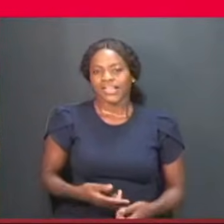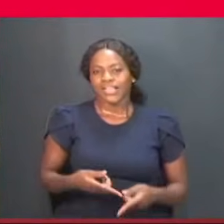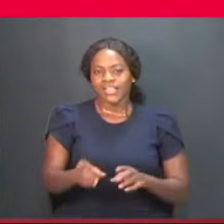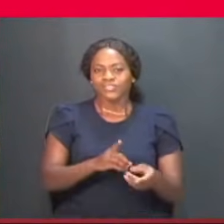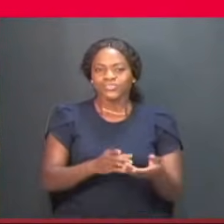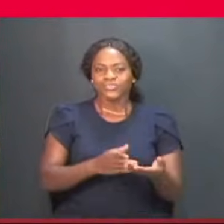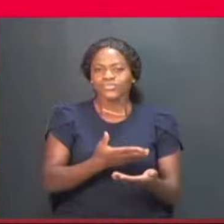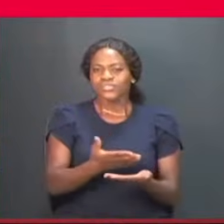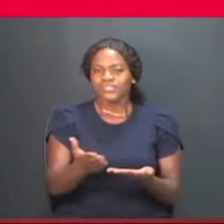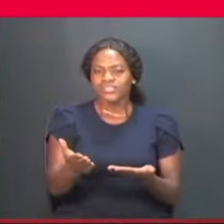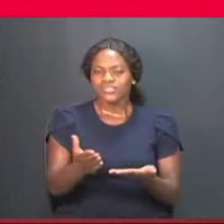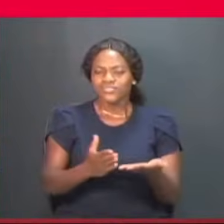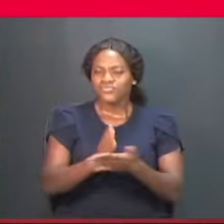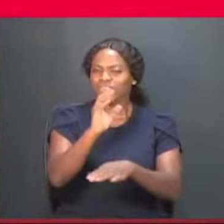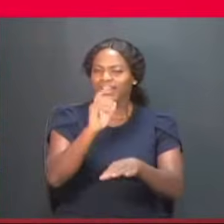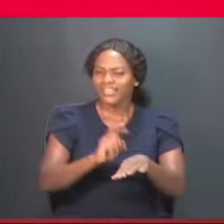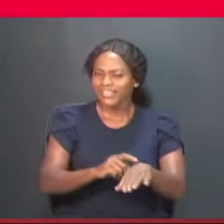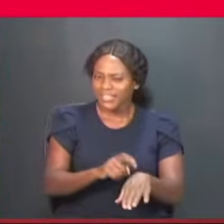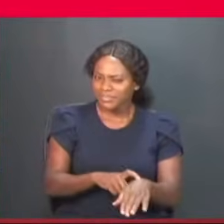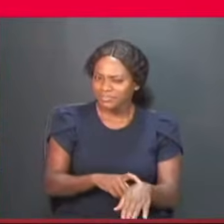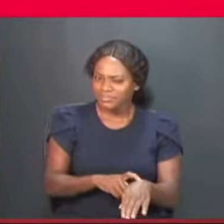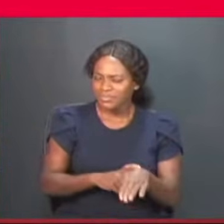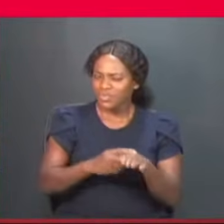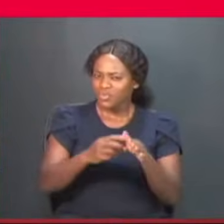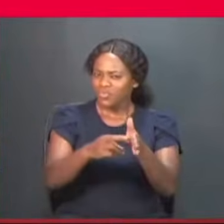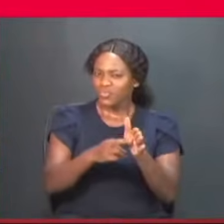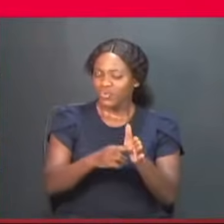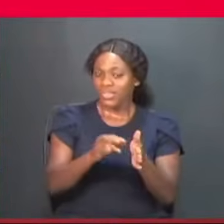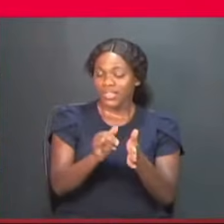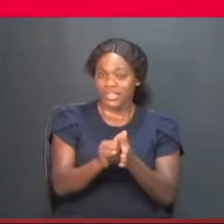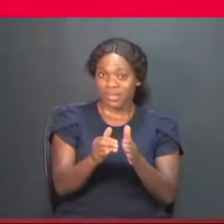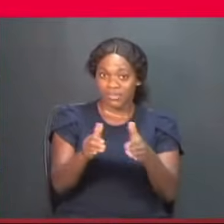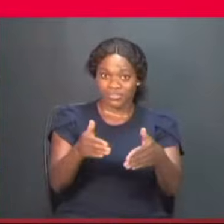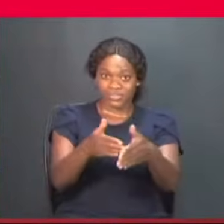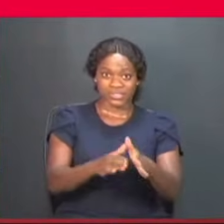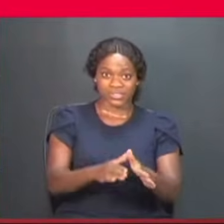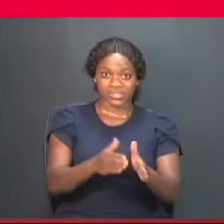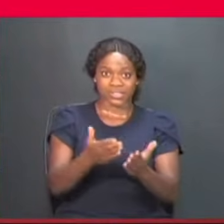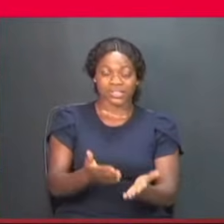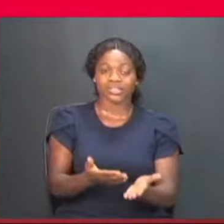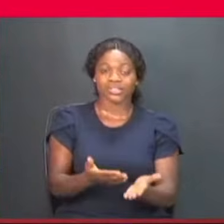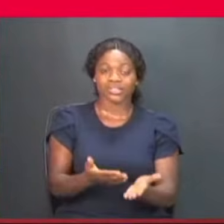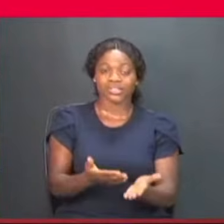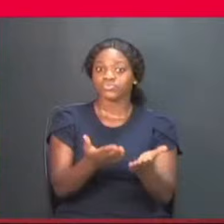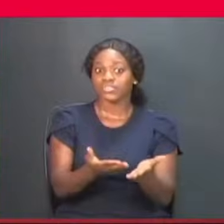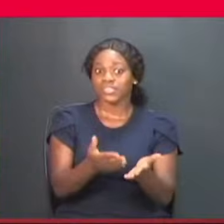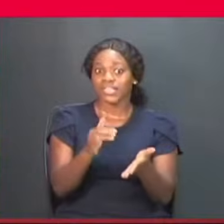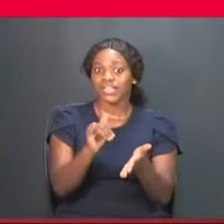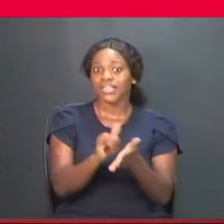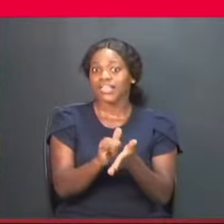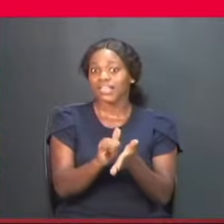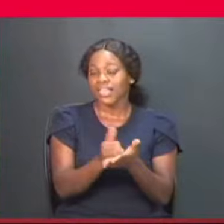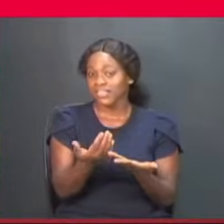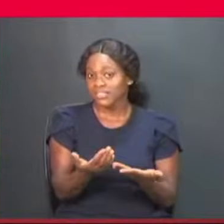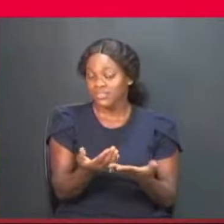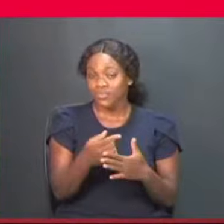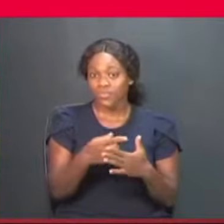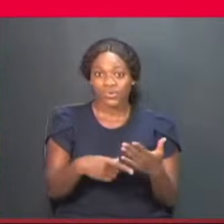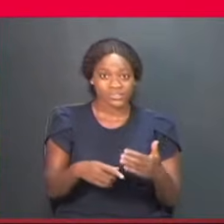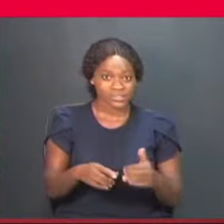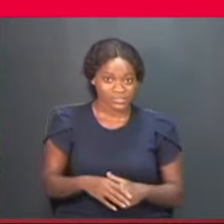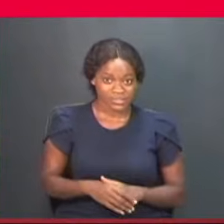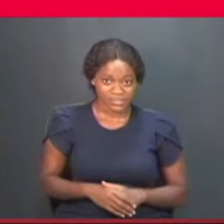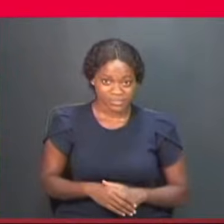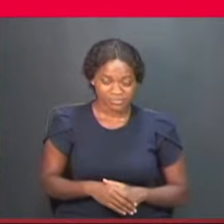The application that the majority leader is making is for leave